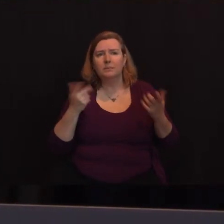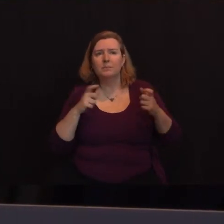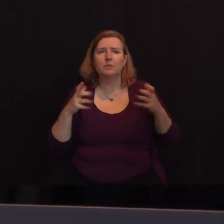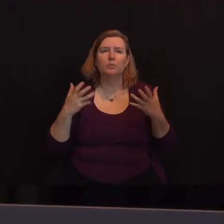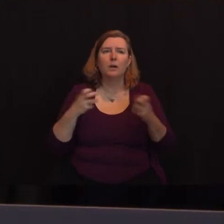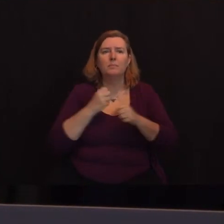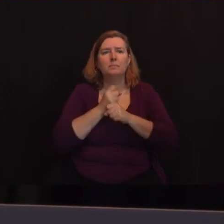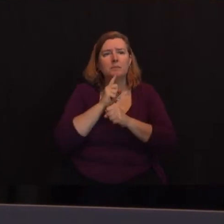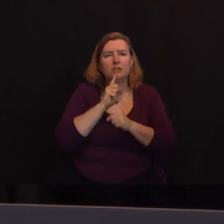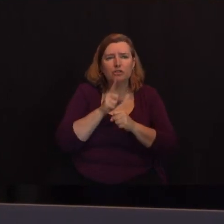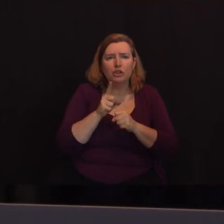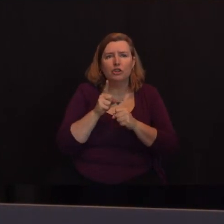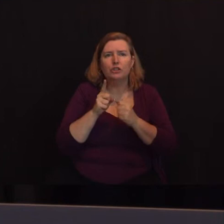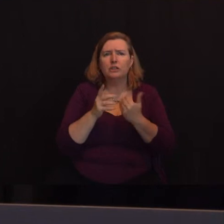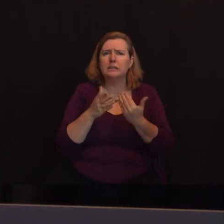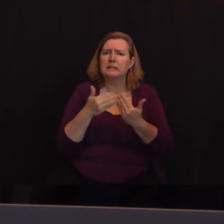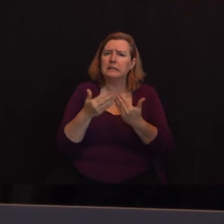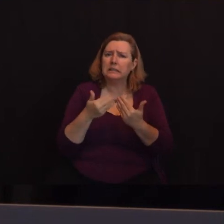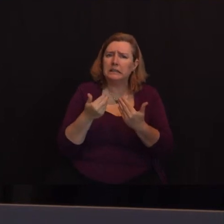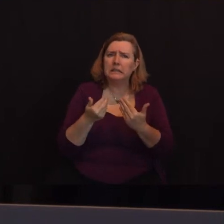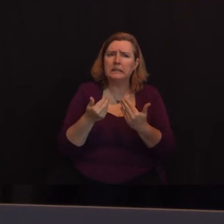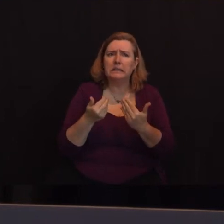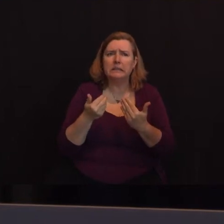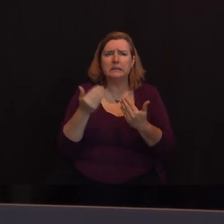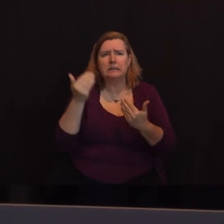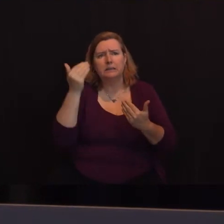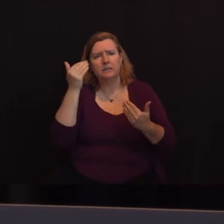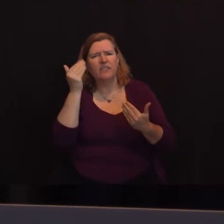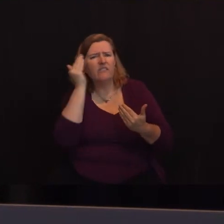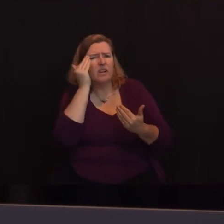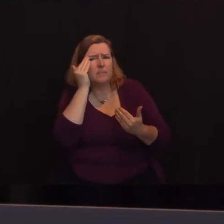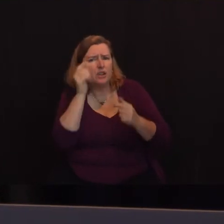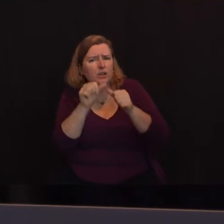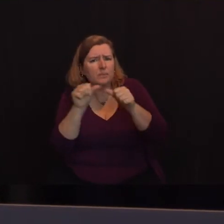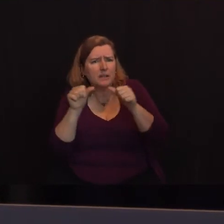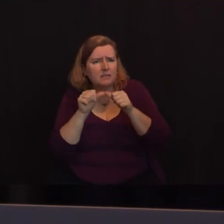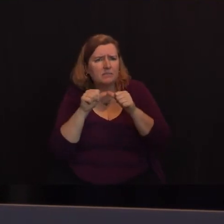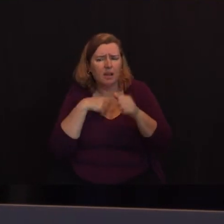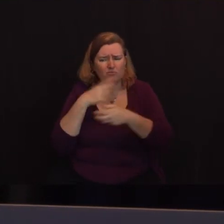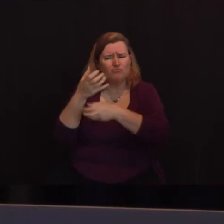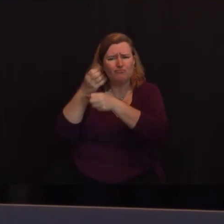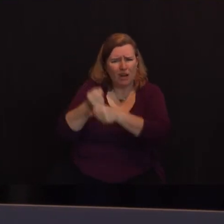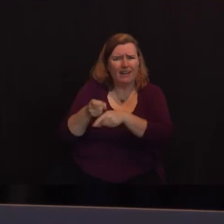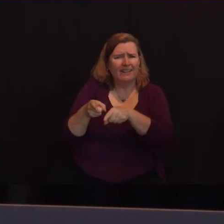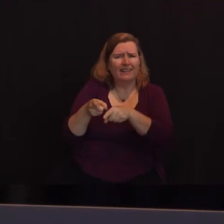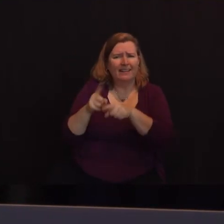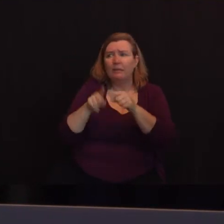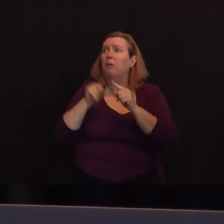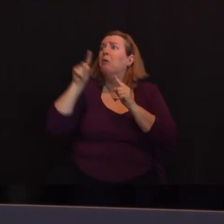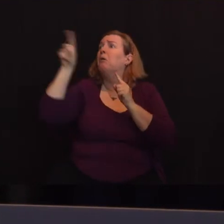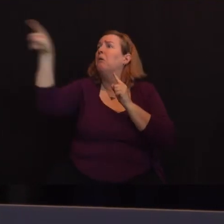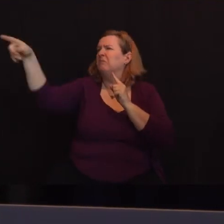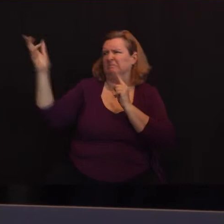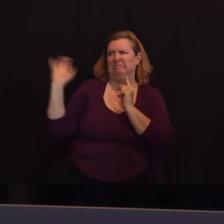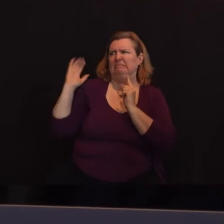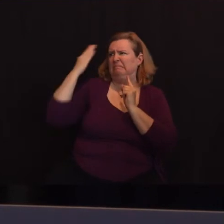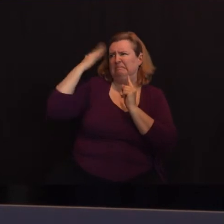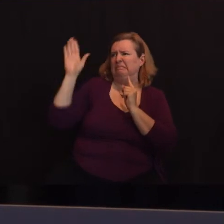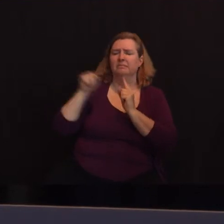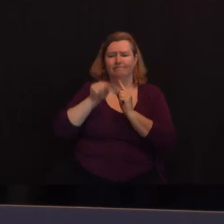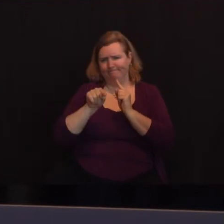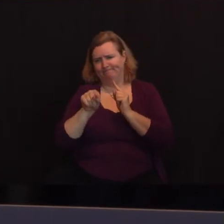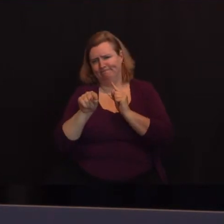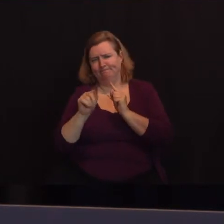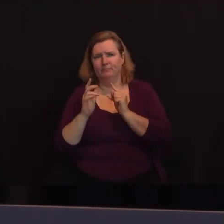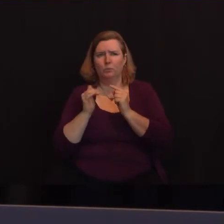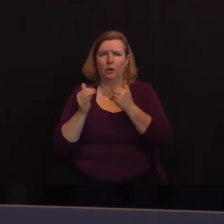convenient, making sure they're going to a familiar place where it's safe. I'm not right there on the hesitancy